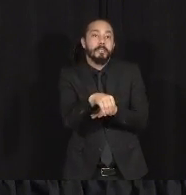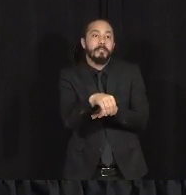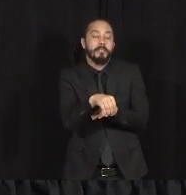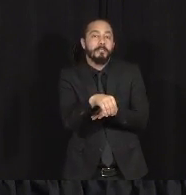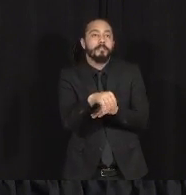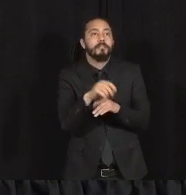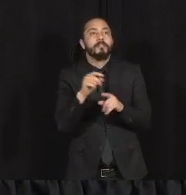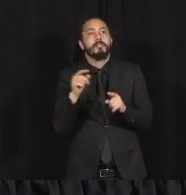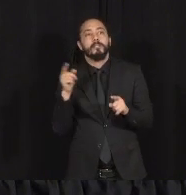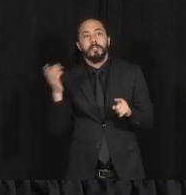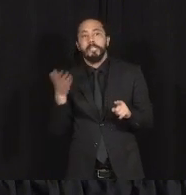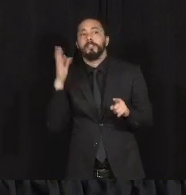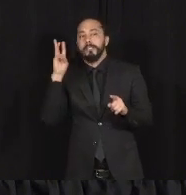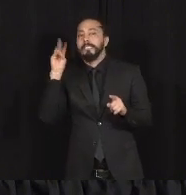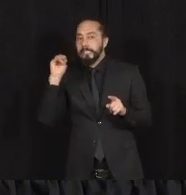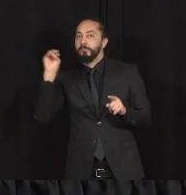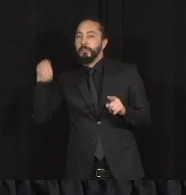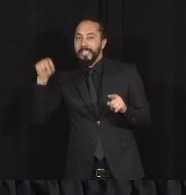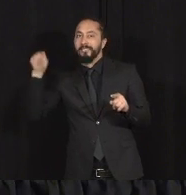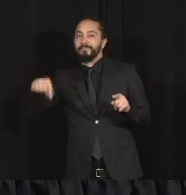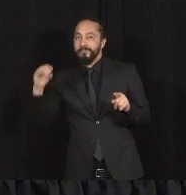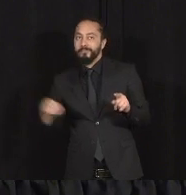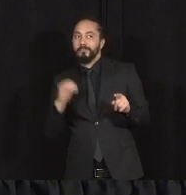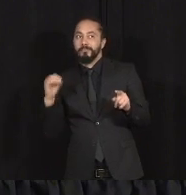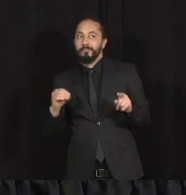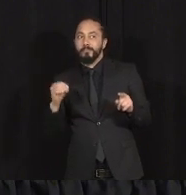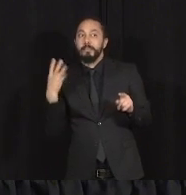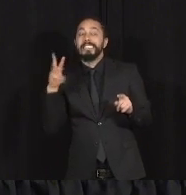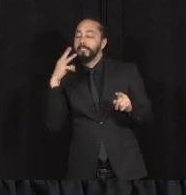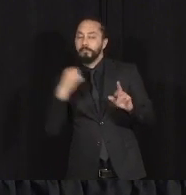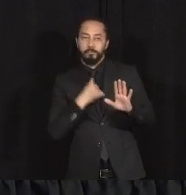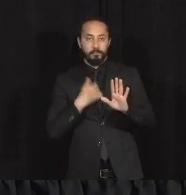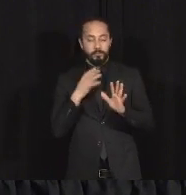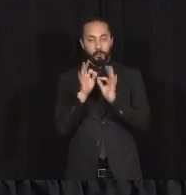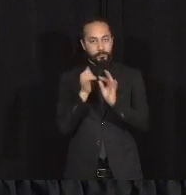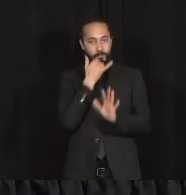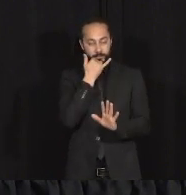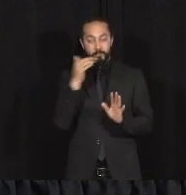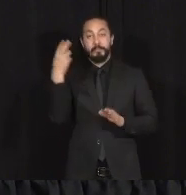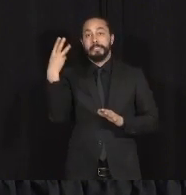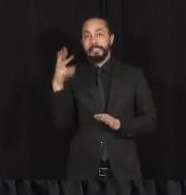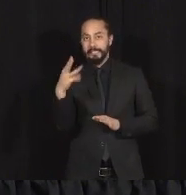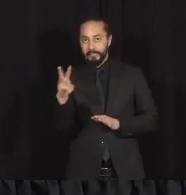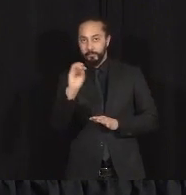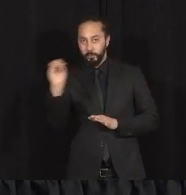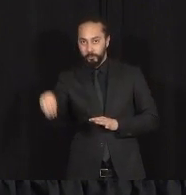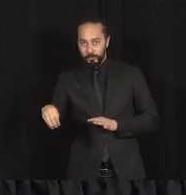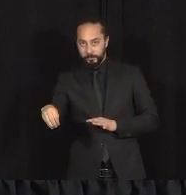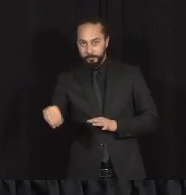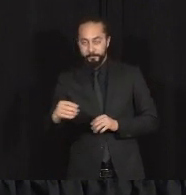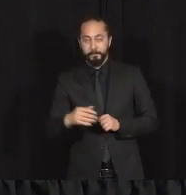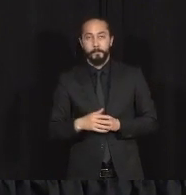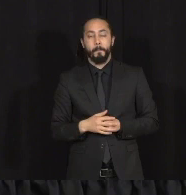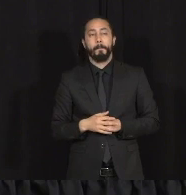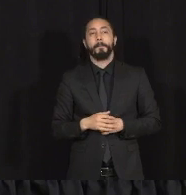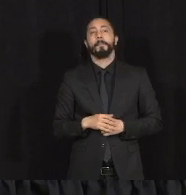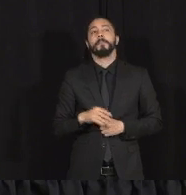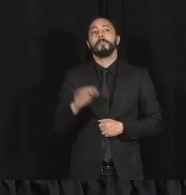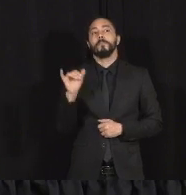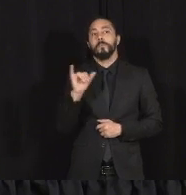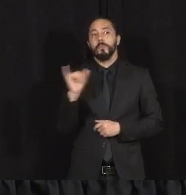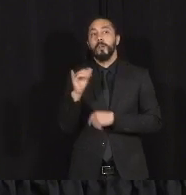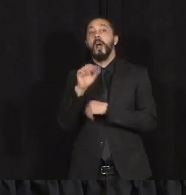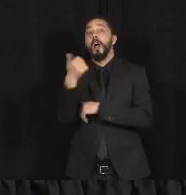The mortality in those over the age of 70 globally is also significant at around 10%.